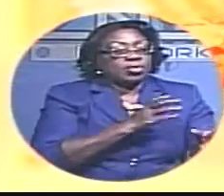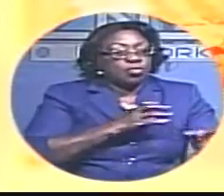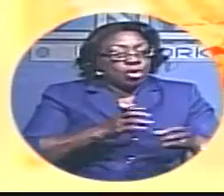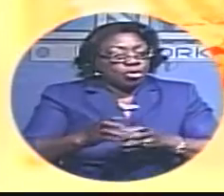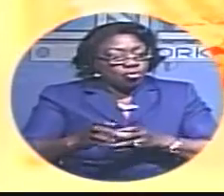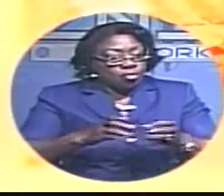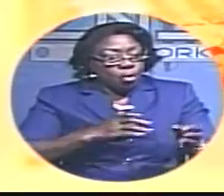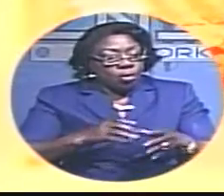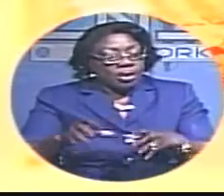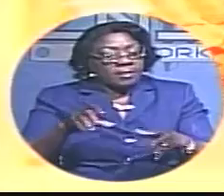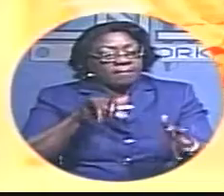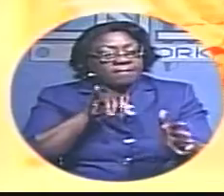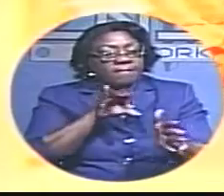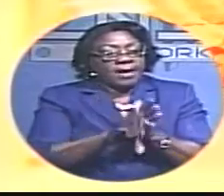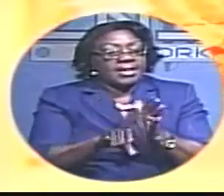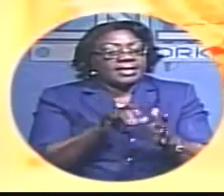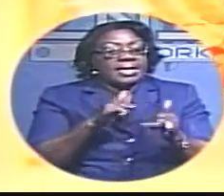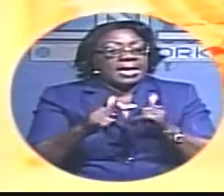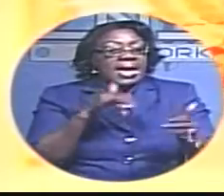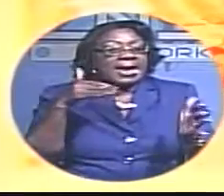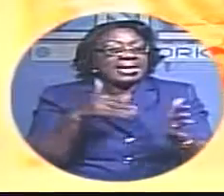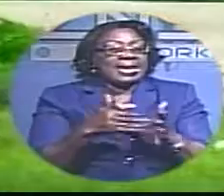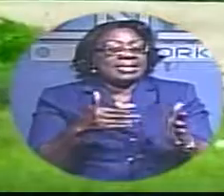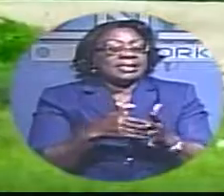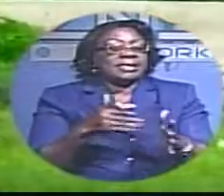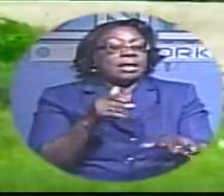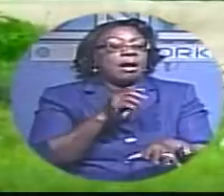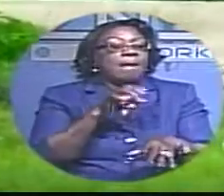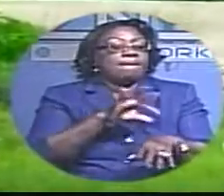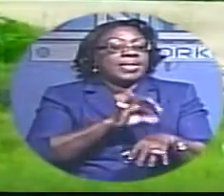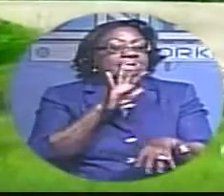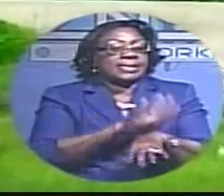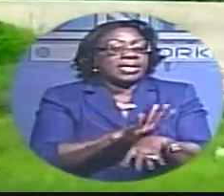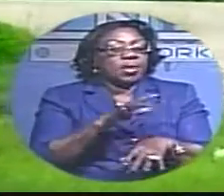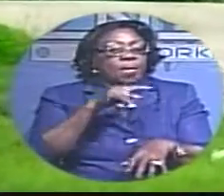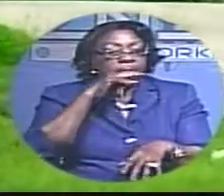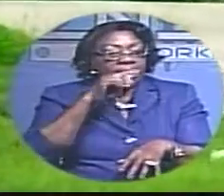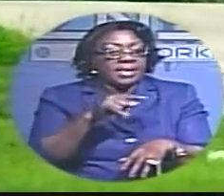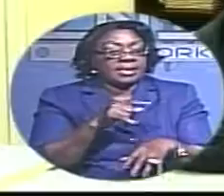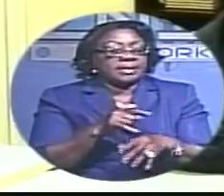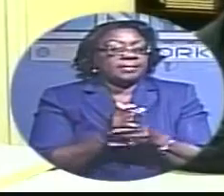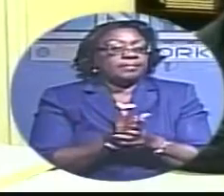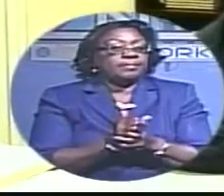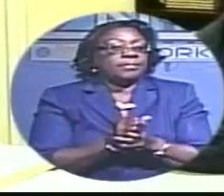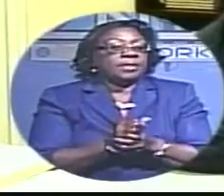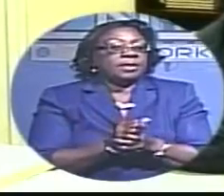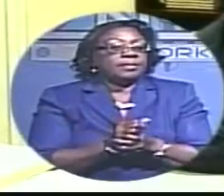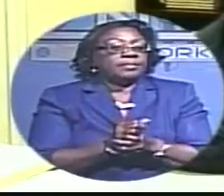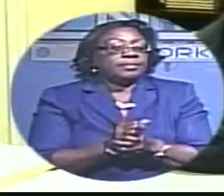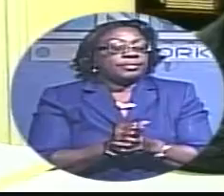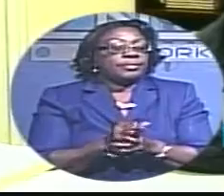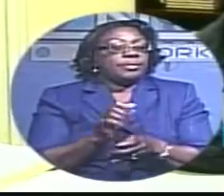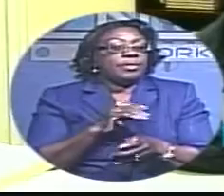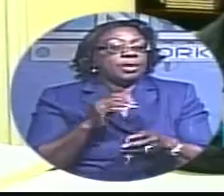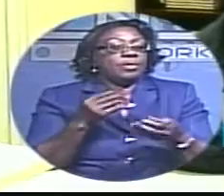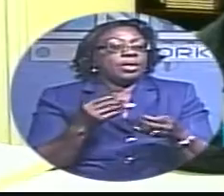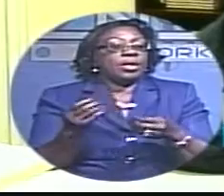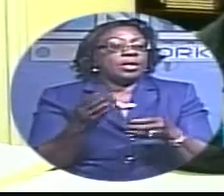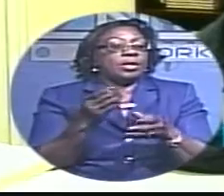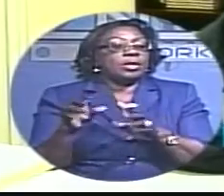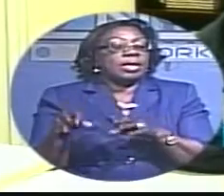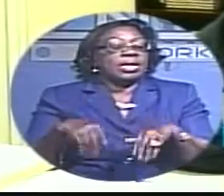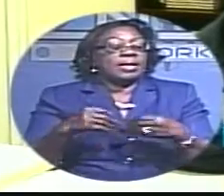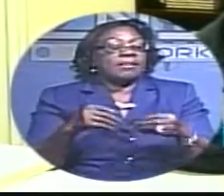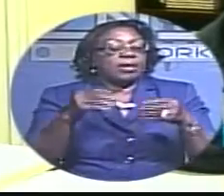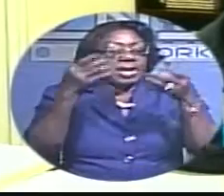codenamed the Fight the Bite campaign, is a part of a bigger overall vector control program. A bit of component of education and promotion,